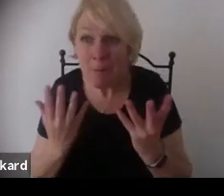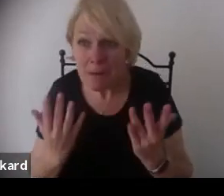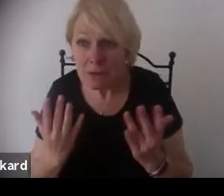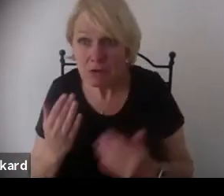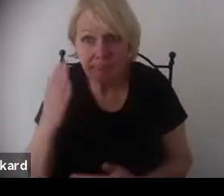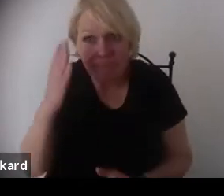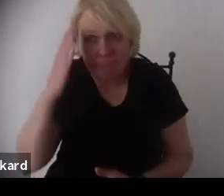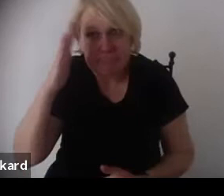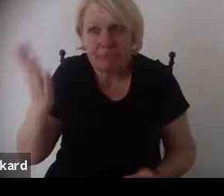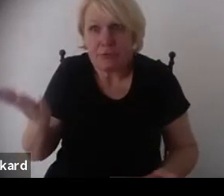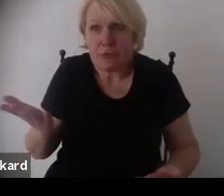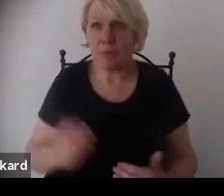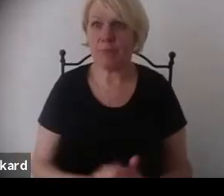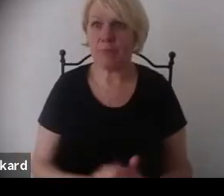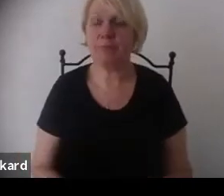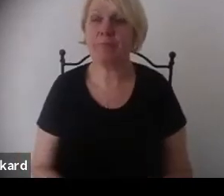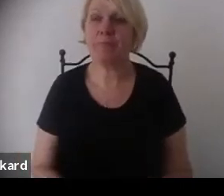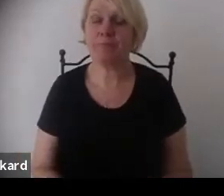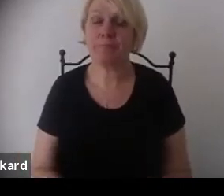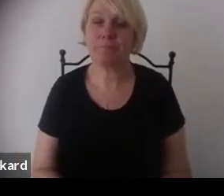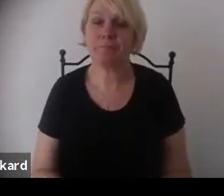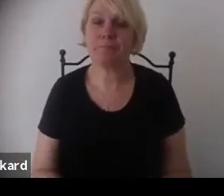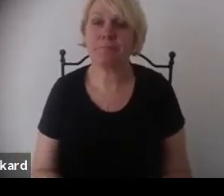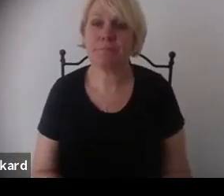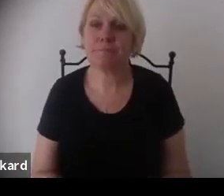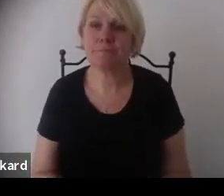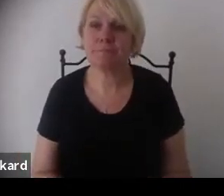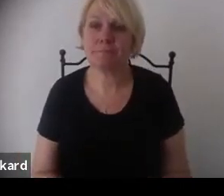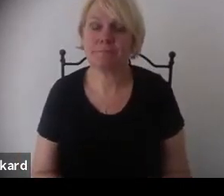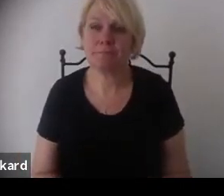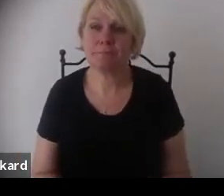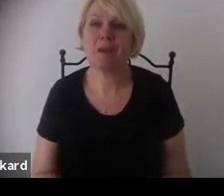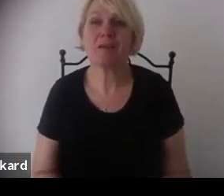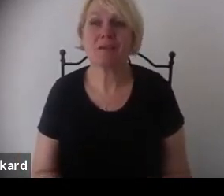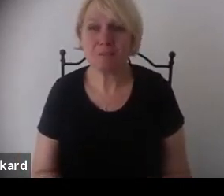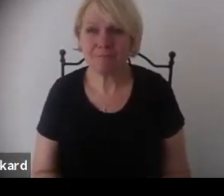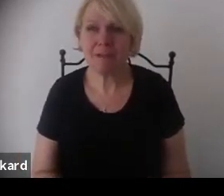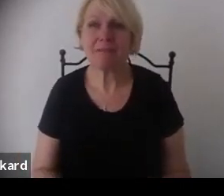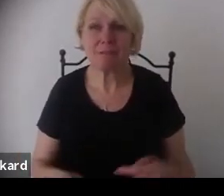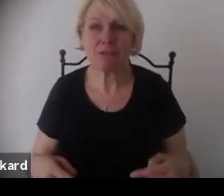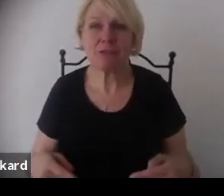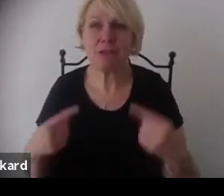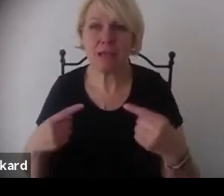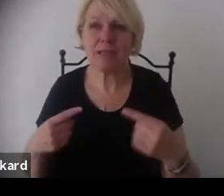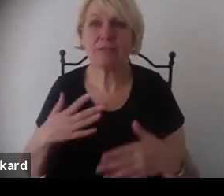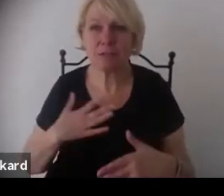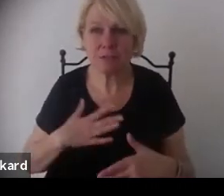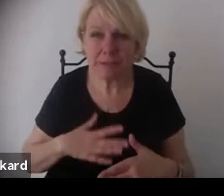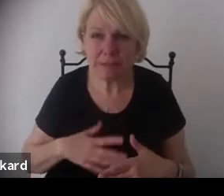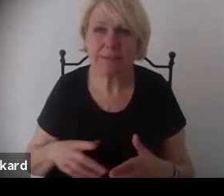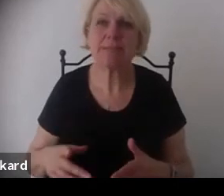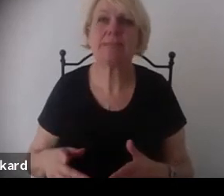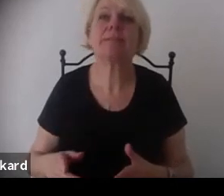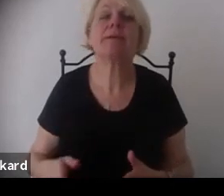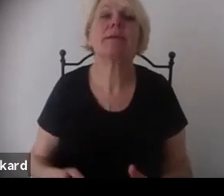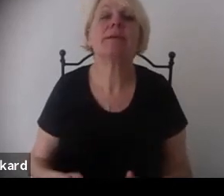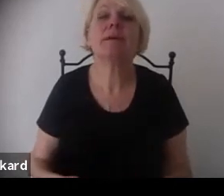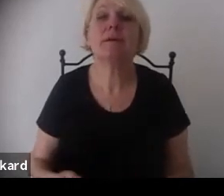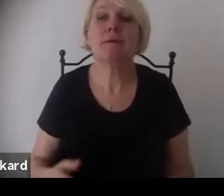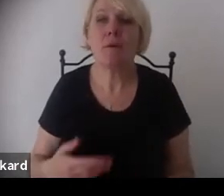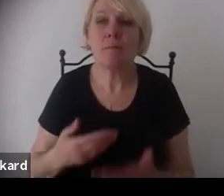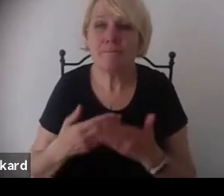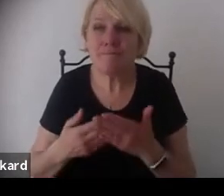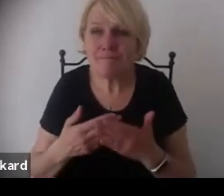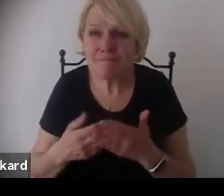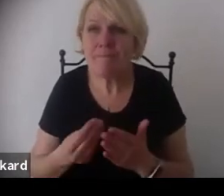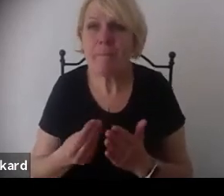not clear. So that's still a challenge, really, in terms of that. It's nice to have the commitment, isn't it? But actually, until it's on the